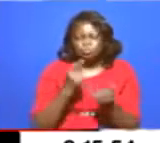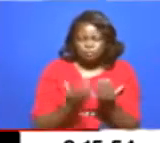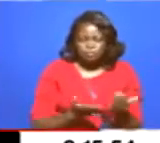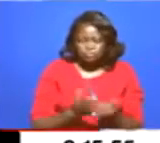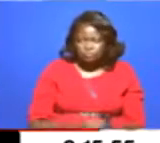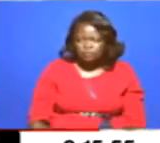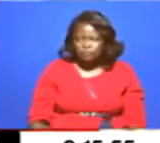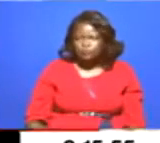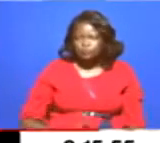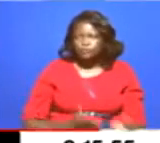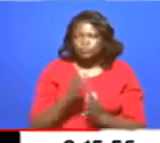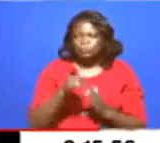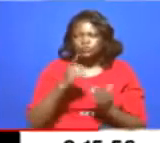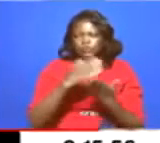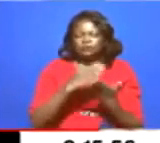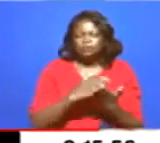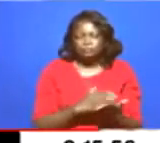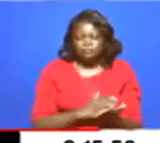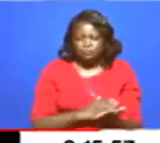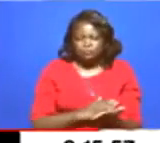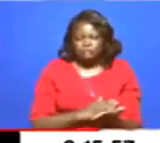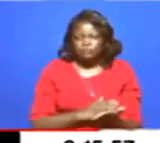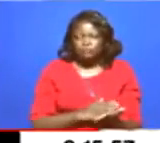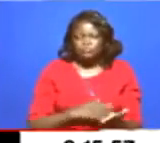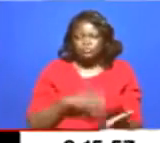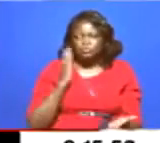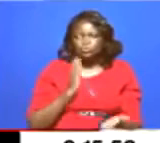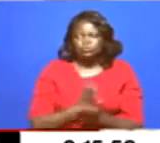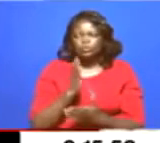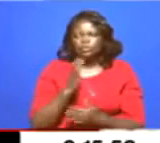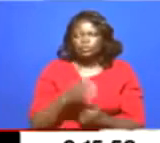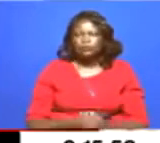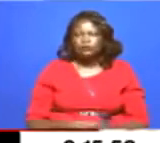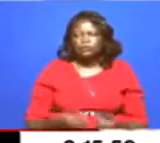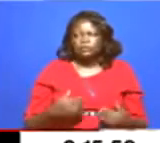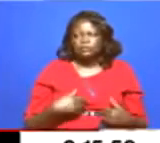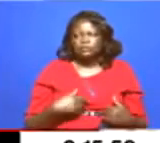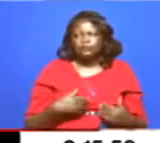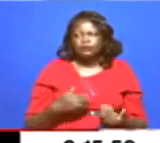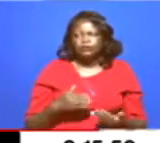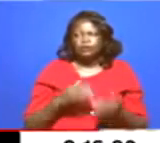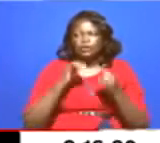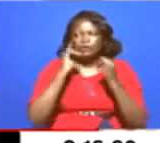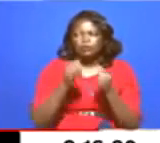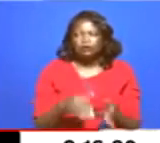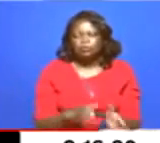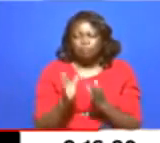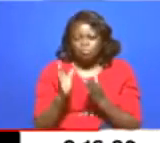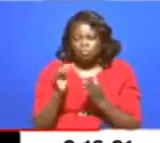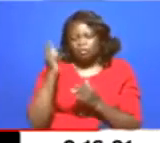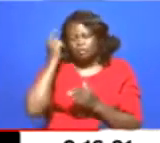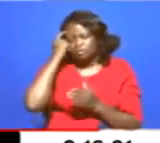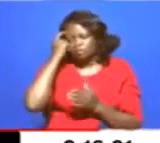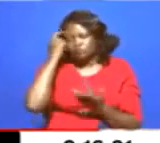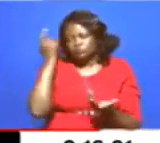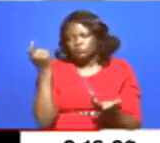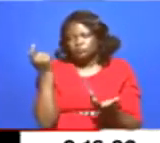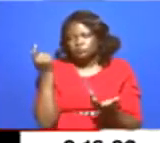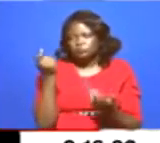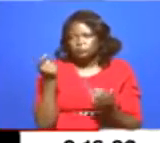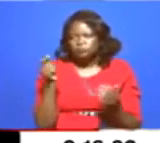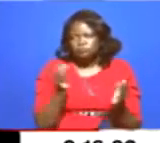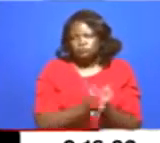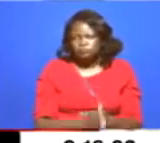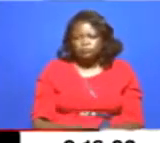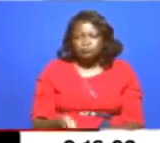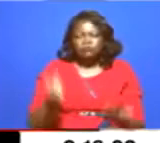this program, we're sure of injecting new ways of thinking and